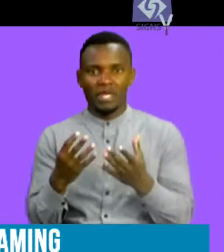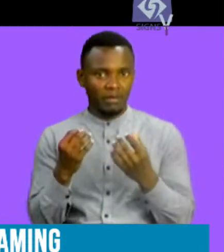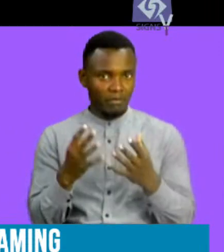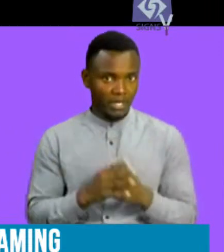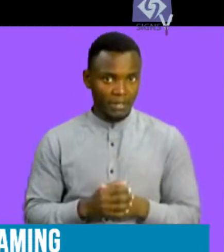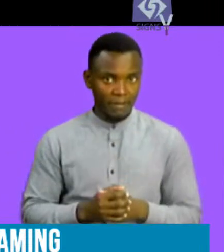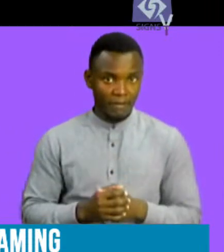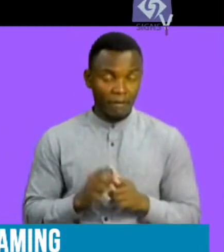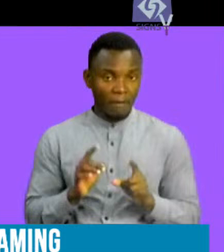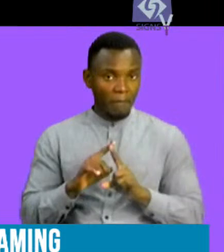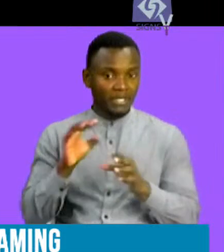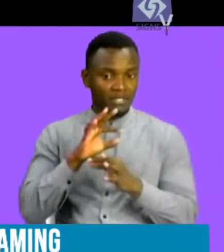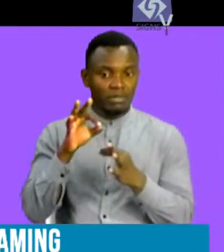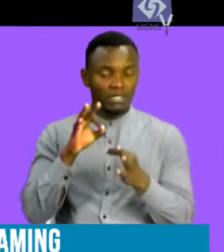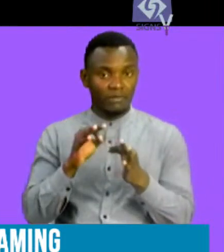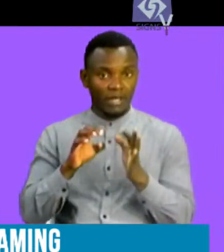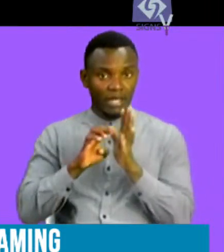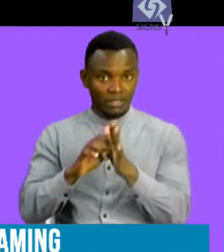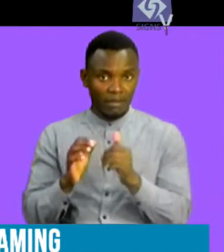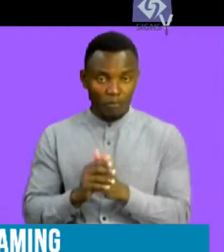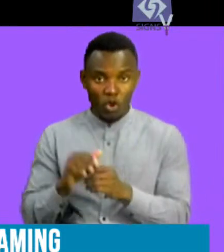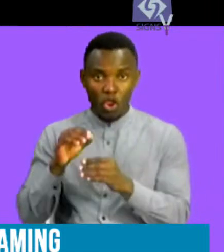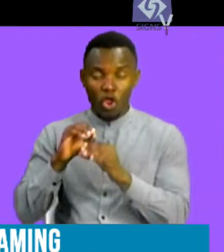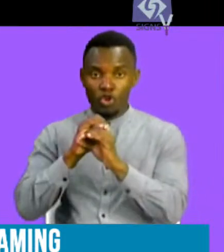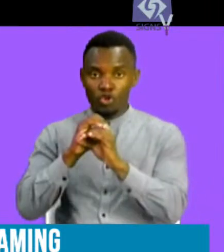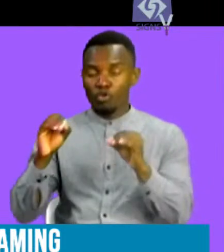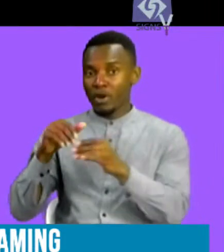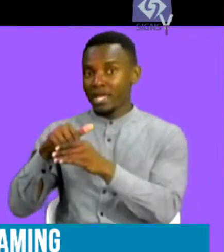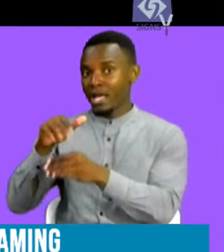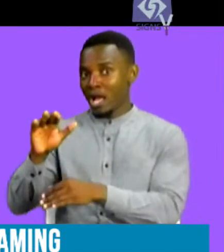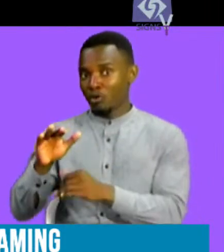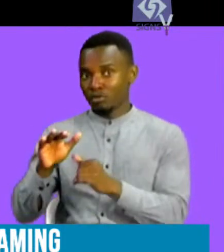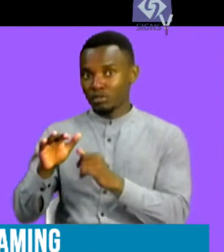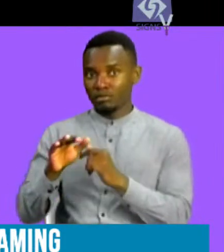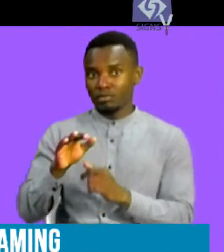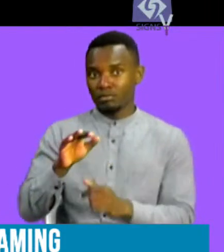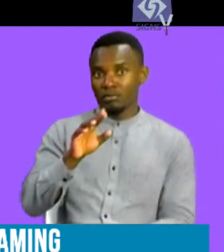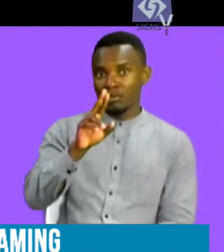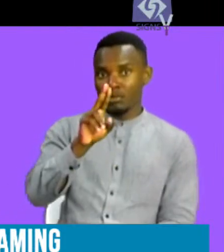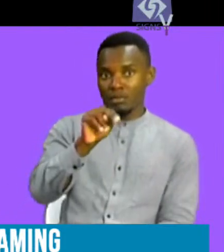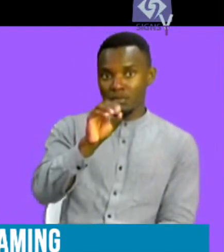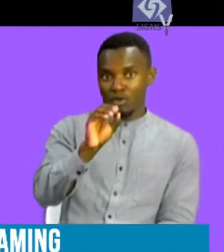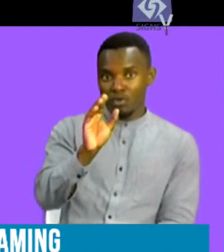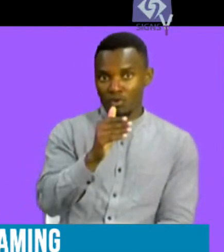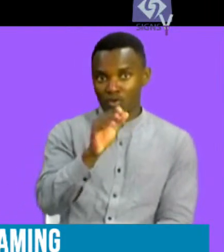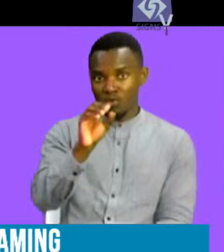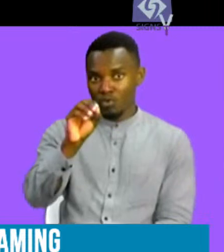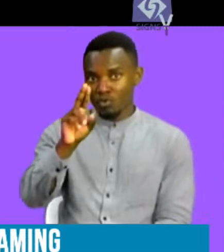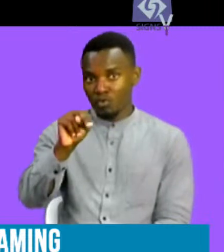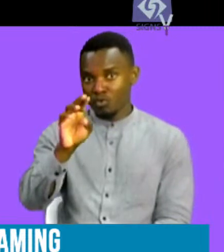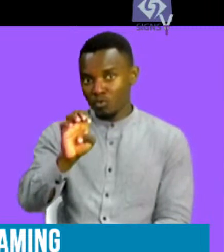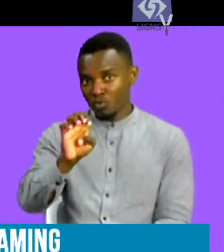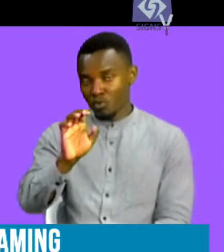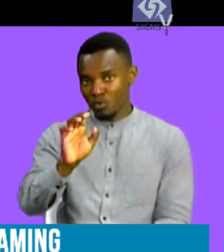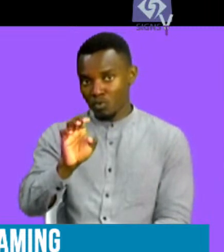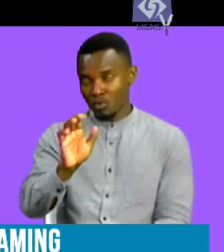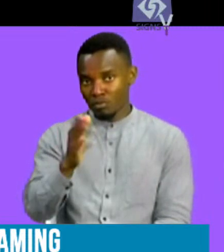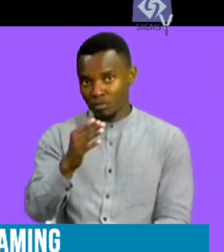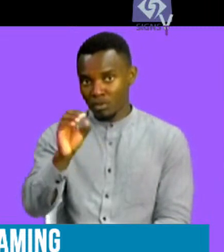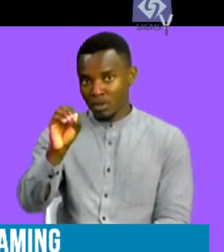But specifically, like no one out come out very strongly when it comes to issues of